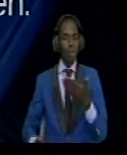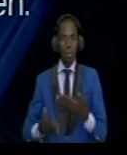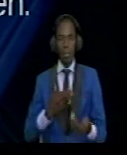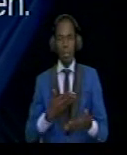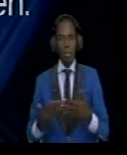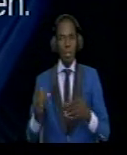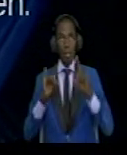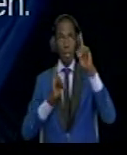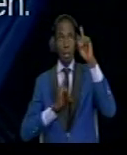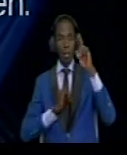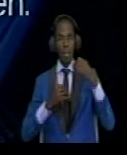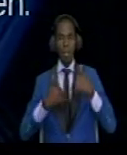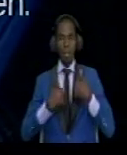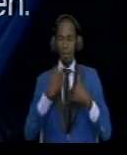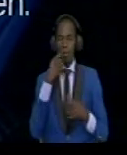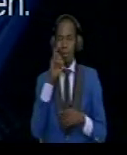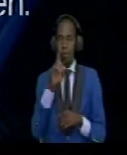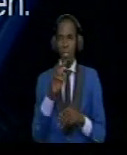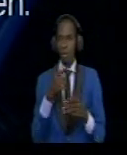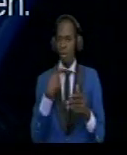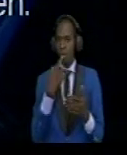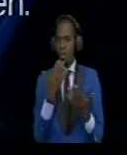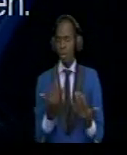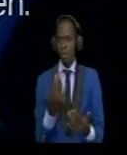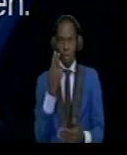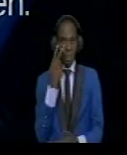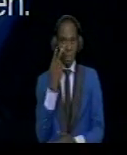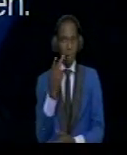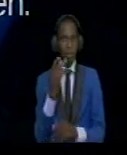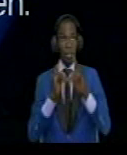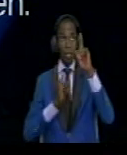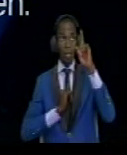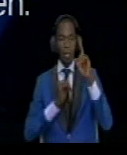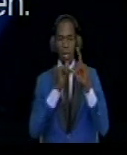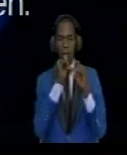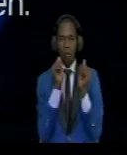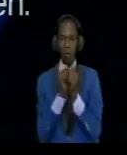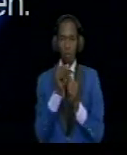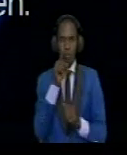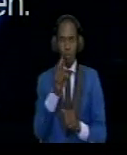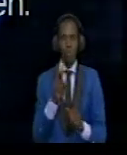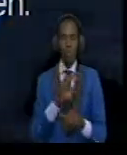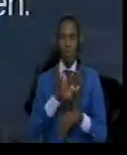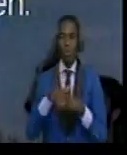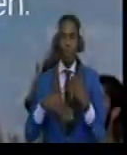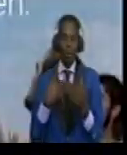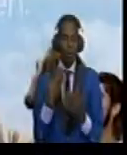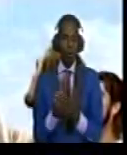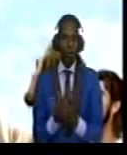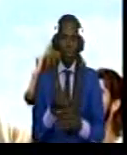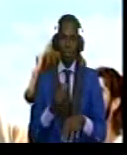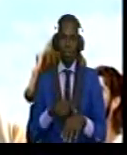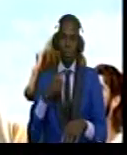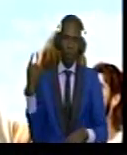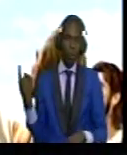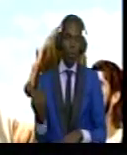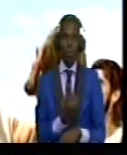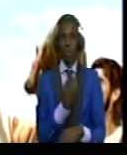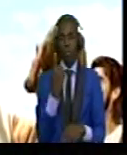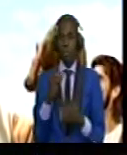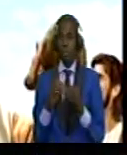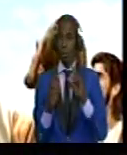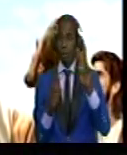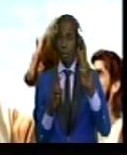I have commanded you. And then it says, behold, I am with you always until the end of the world. He told the